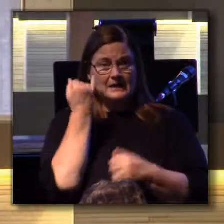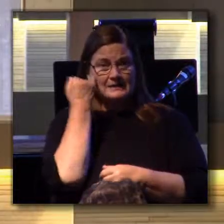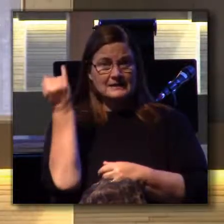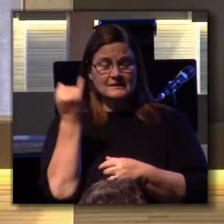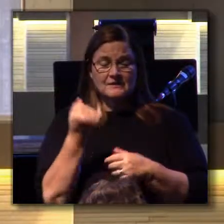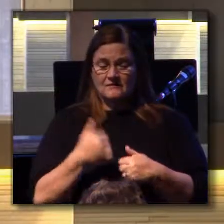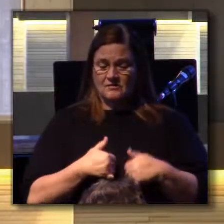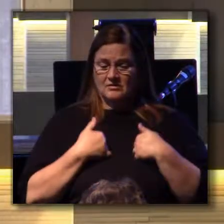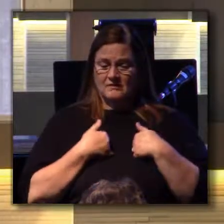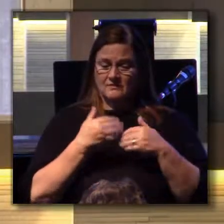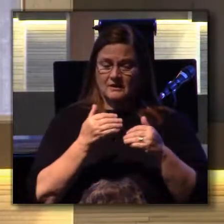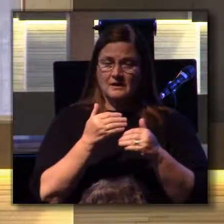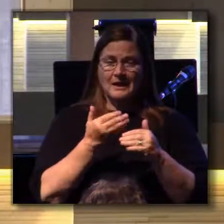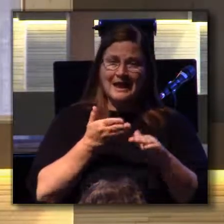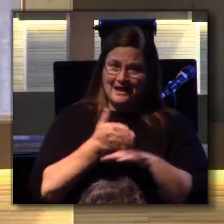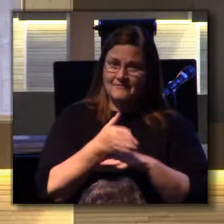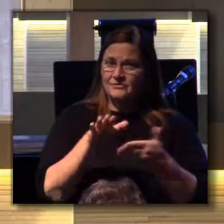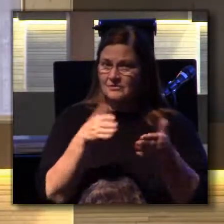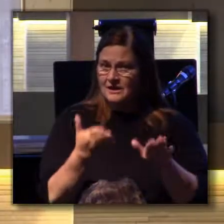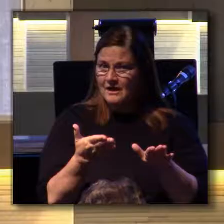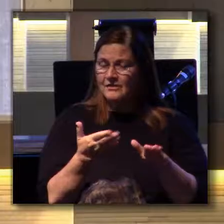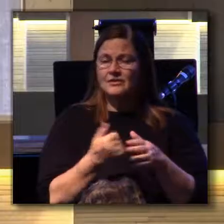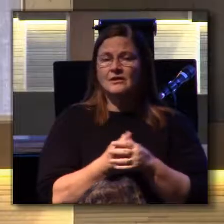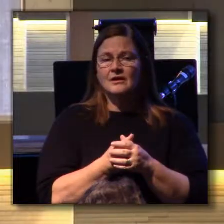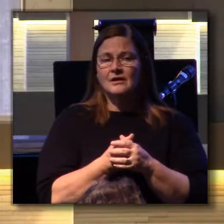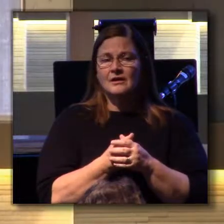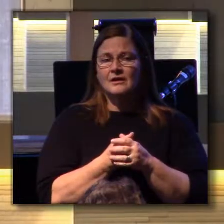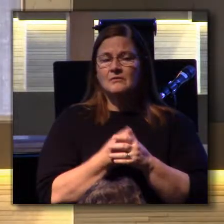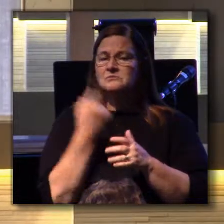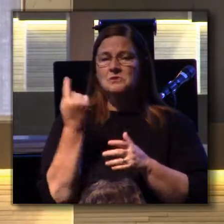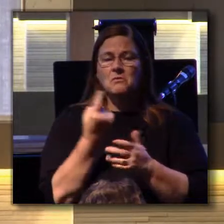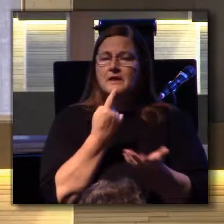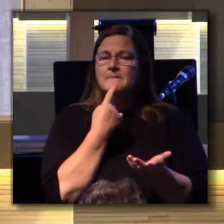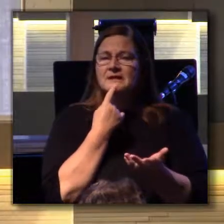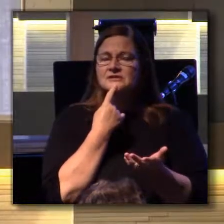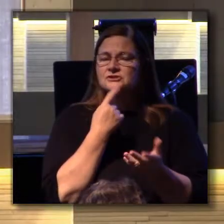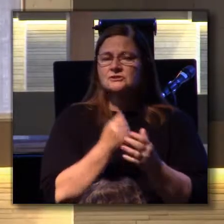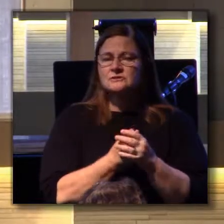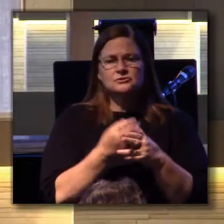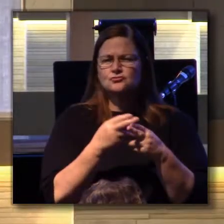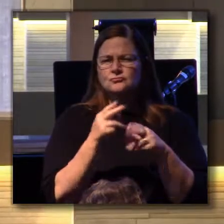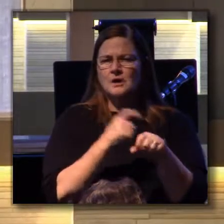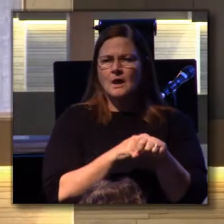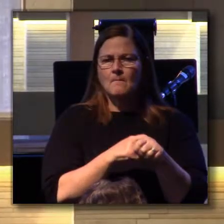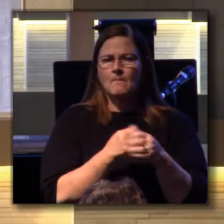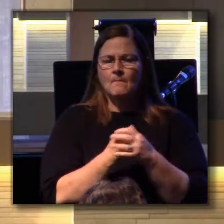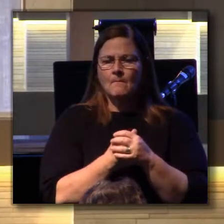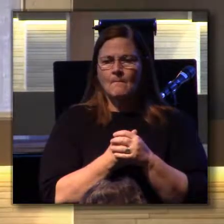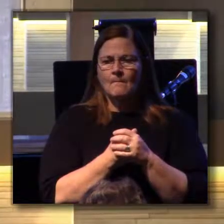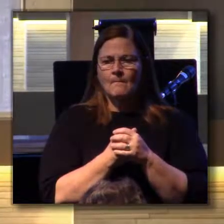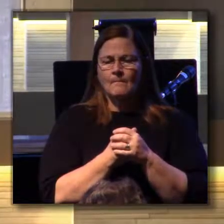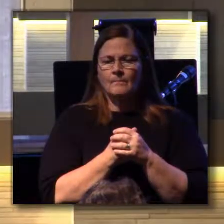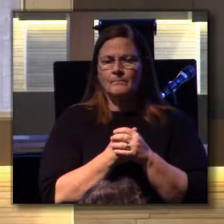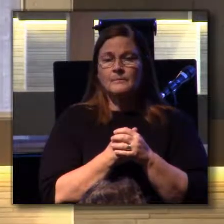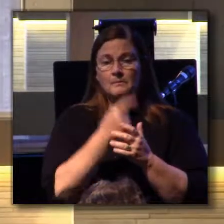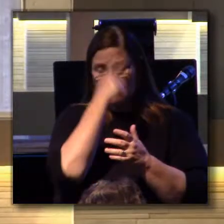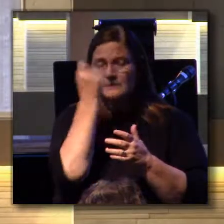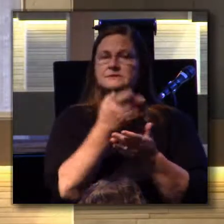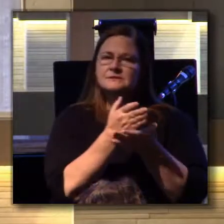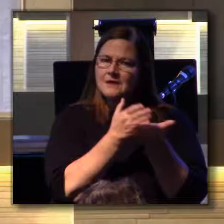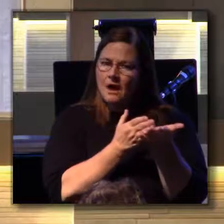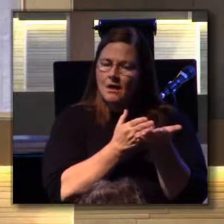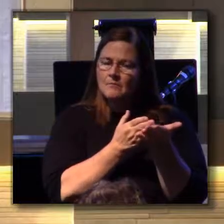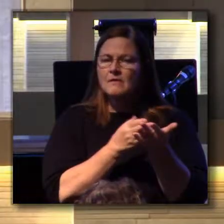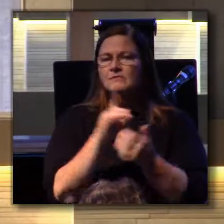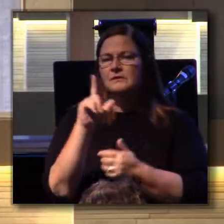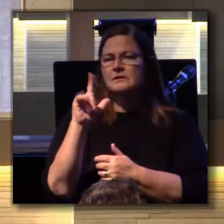death was only mentioned in passing, because some of the liturgy happened